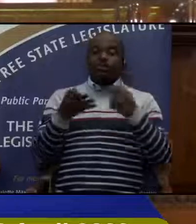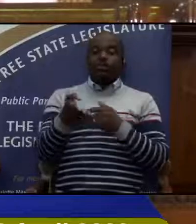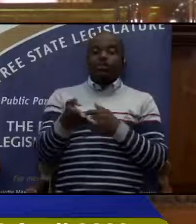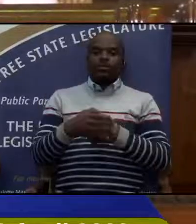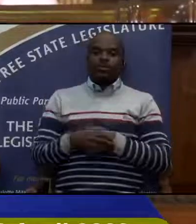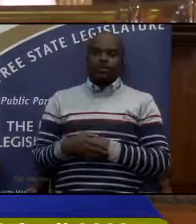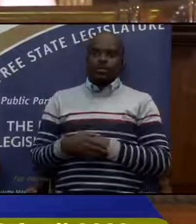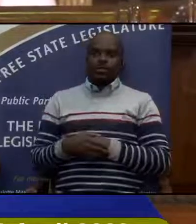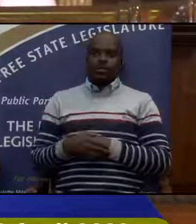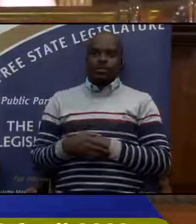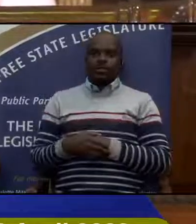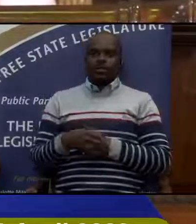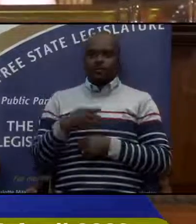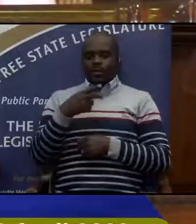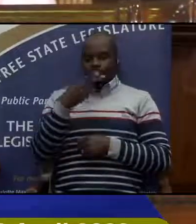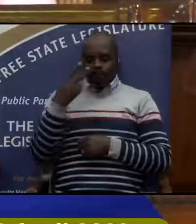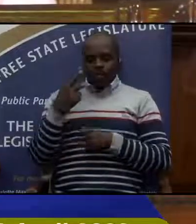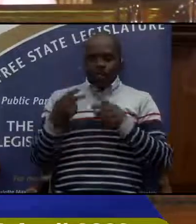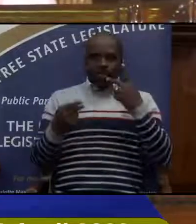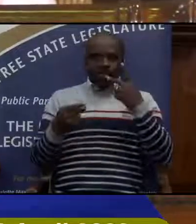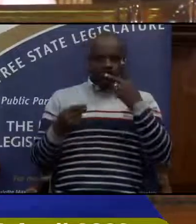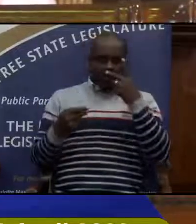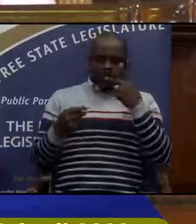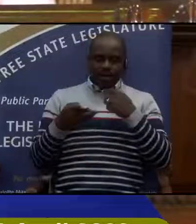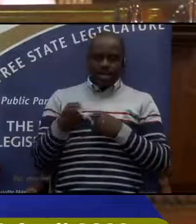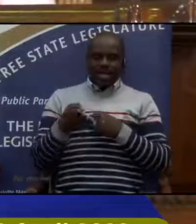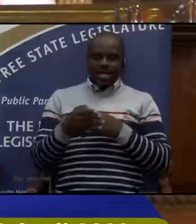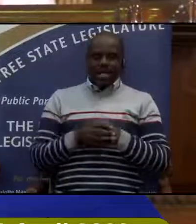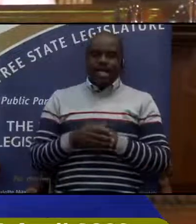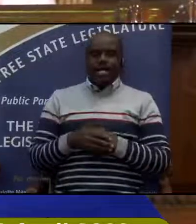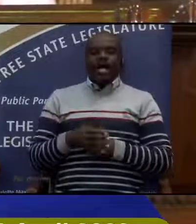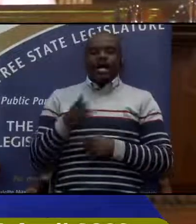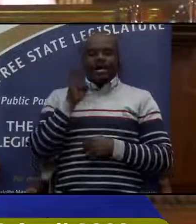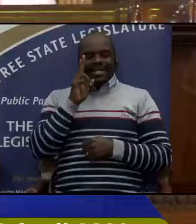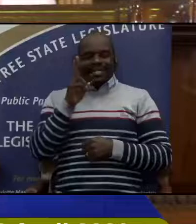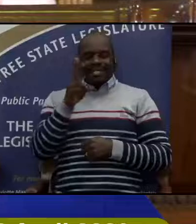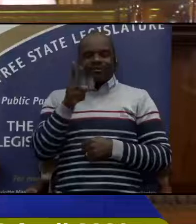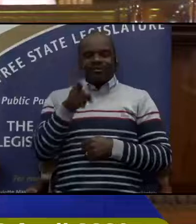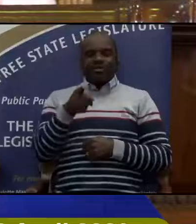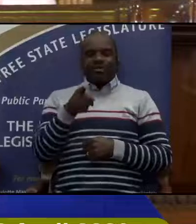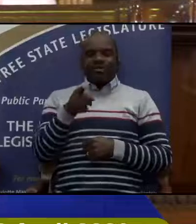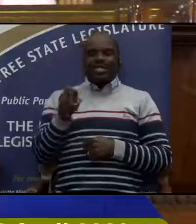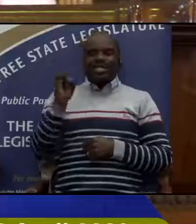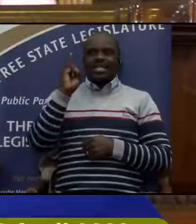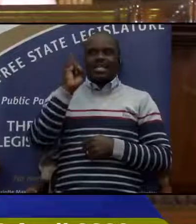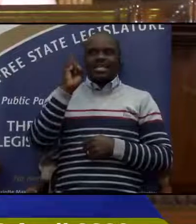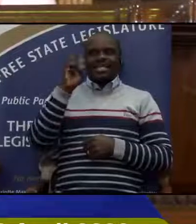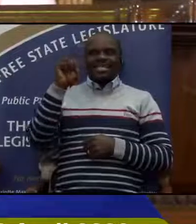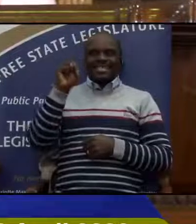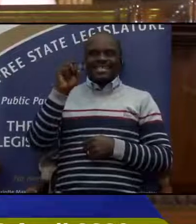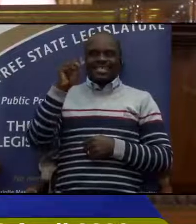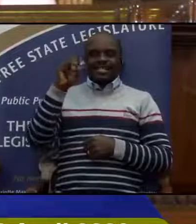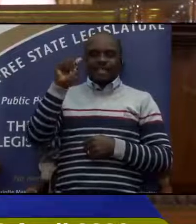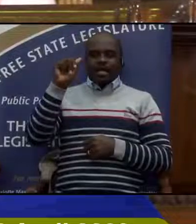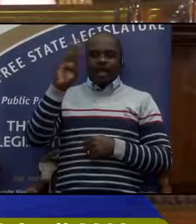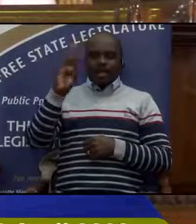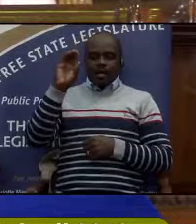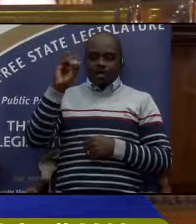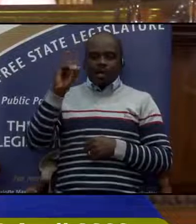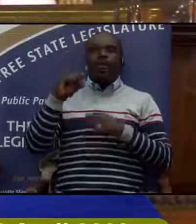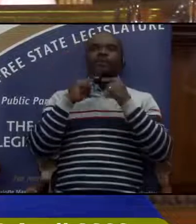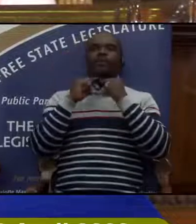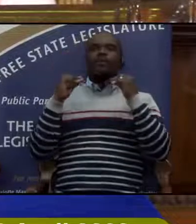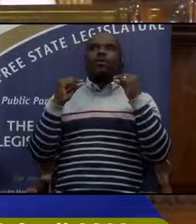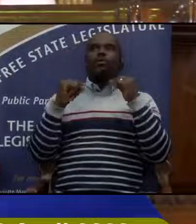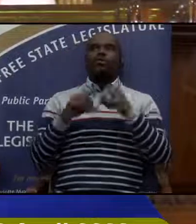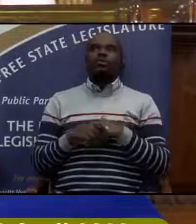with religious leaders to discuss the contribution in the fight against gender-based violence, to help